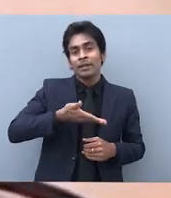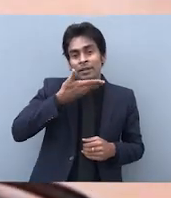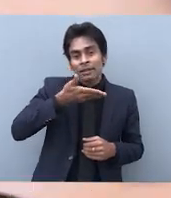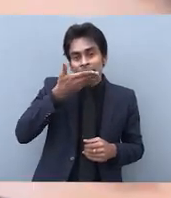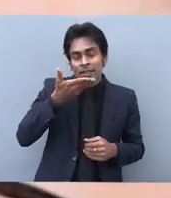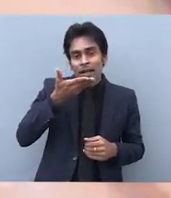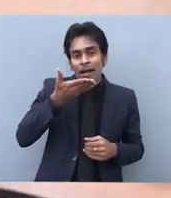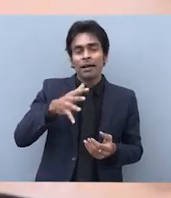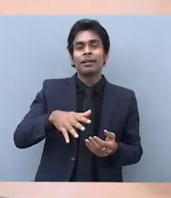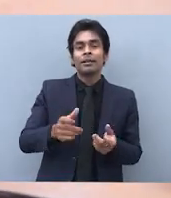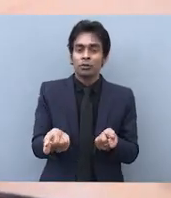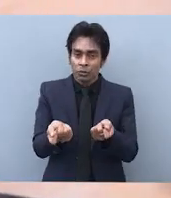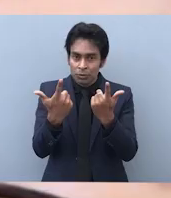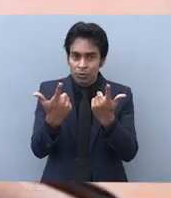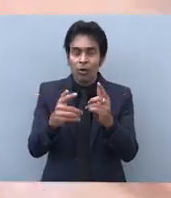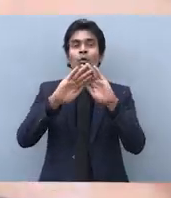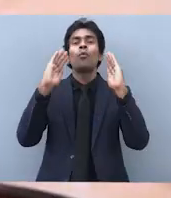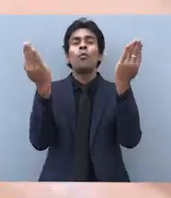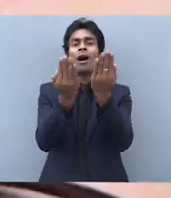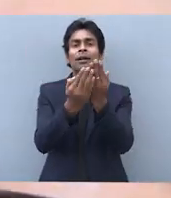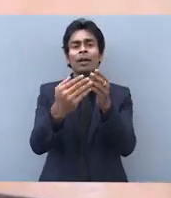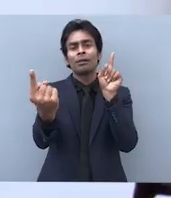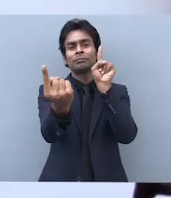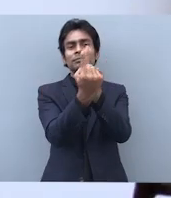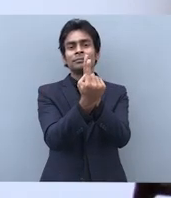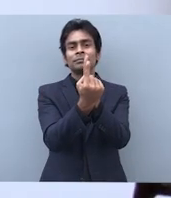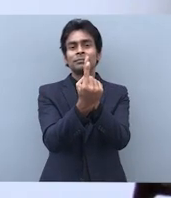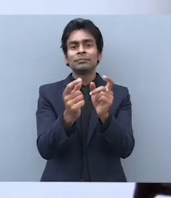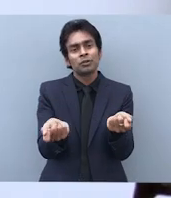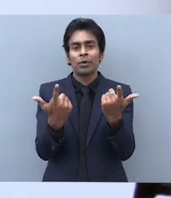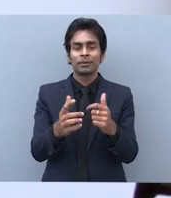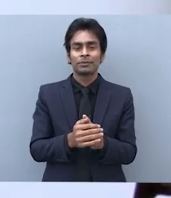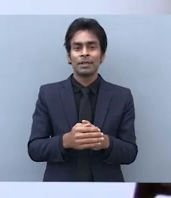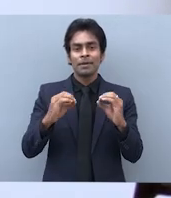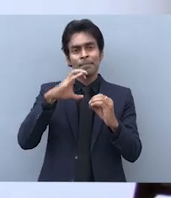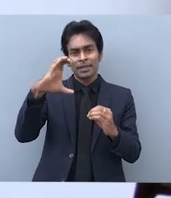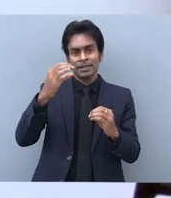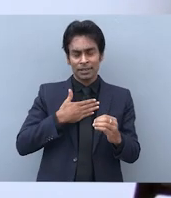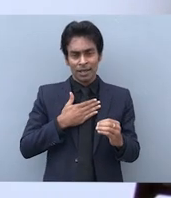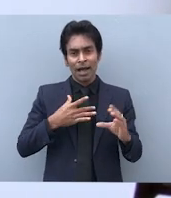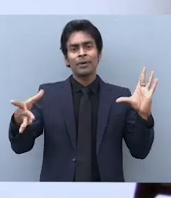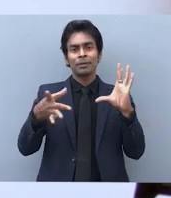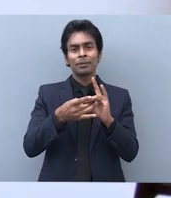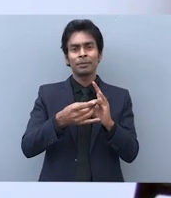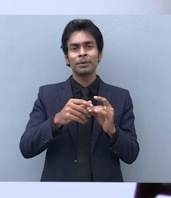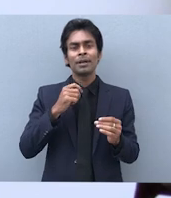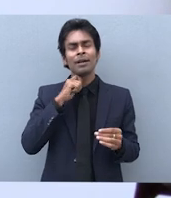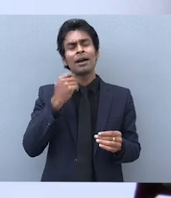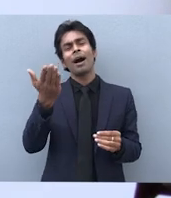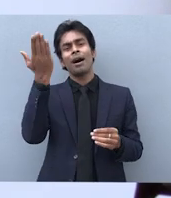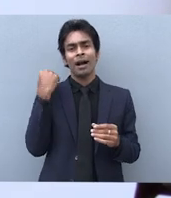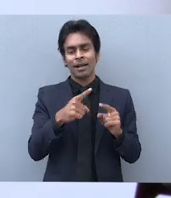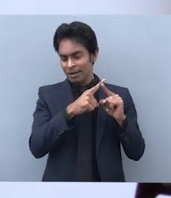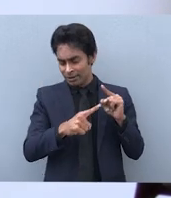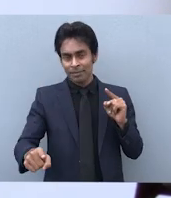My relationship with the British Council dates back to my student life. As a part of amateur theatre, I had this opportunity to be trained